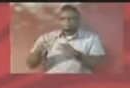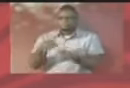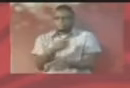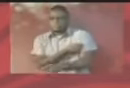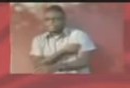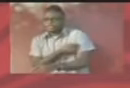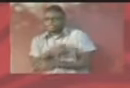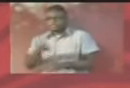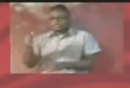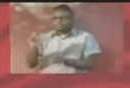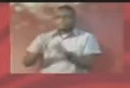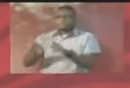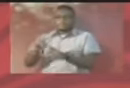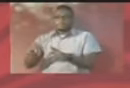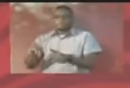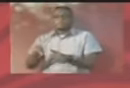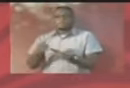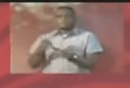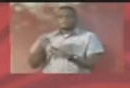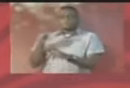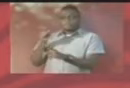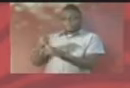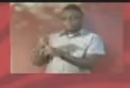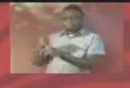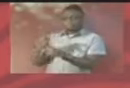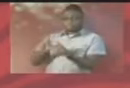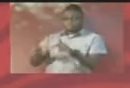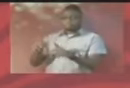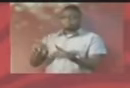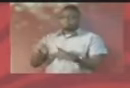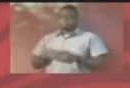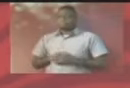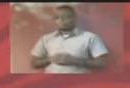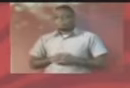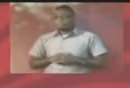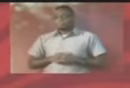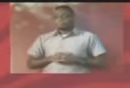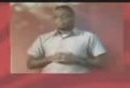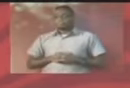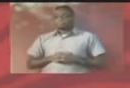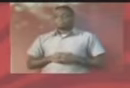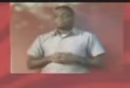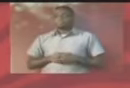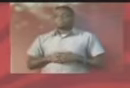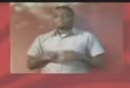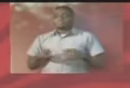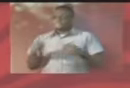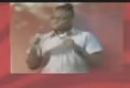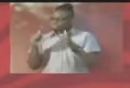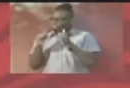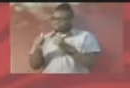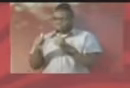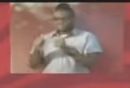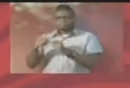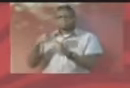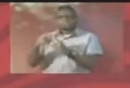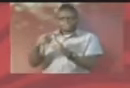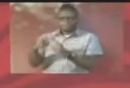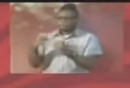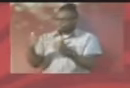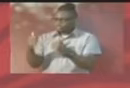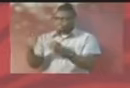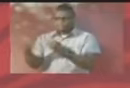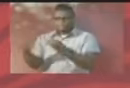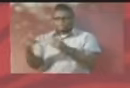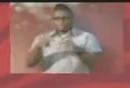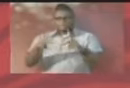advocate for vaccination. The uptake has been very positive thus far, and this suggests a high